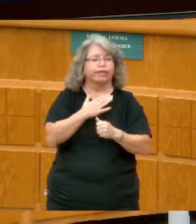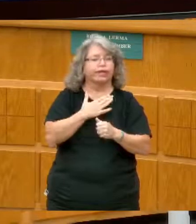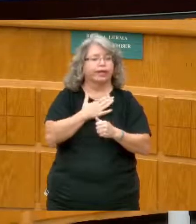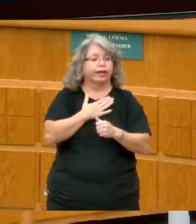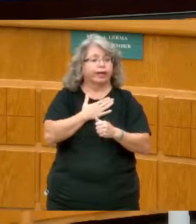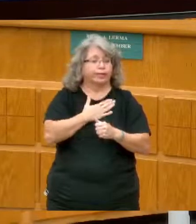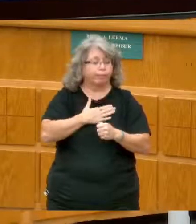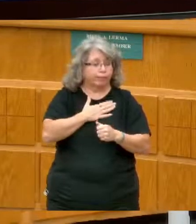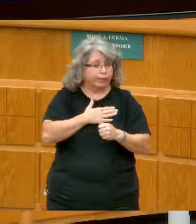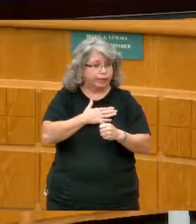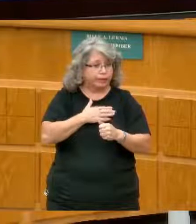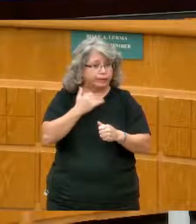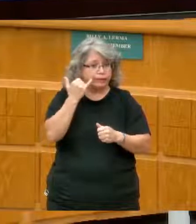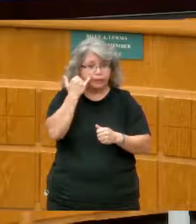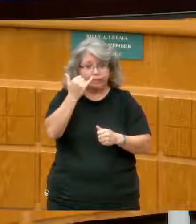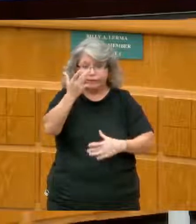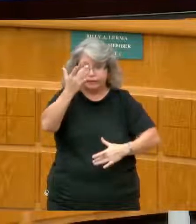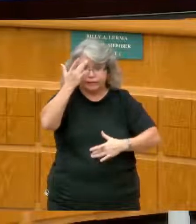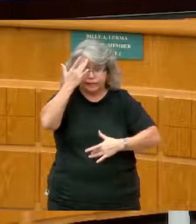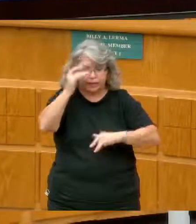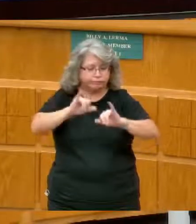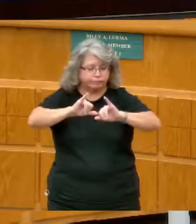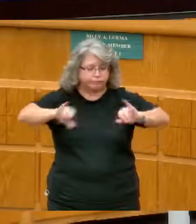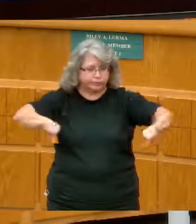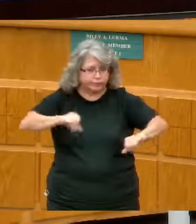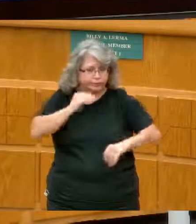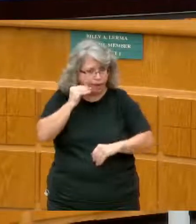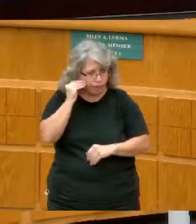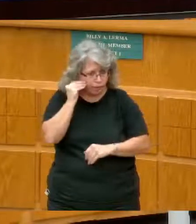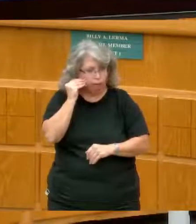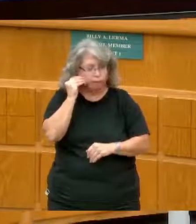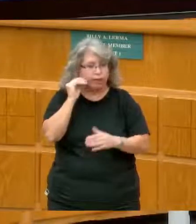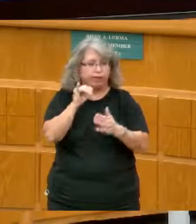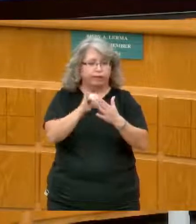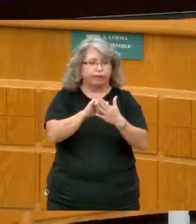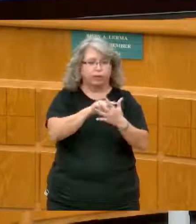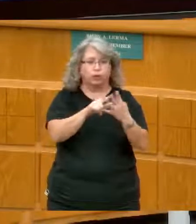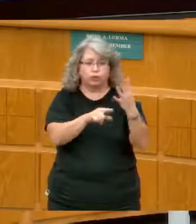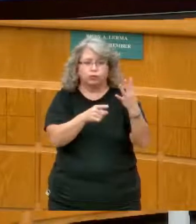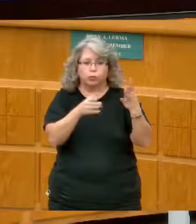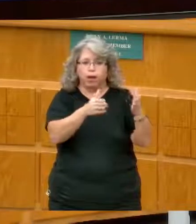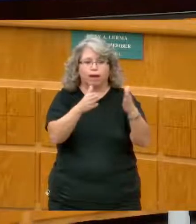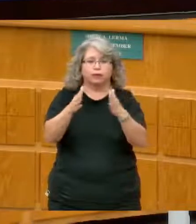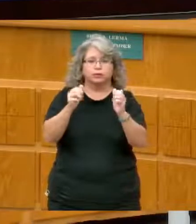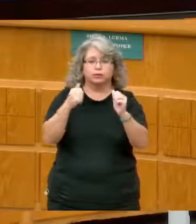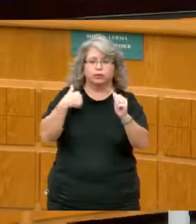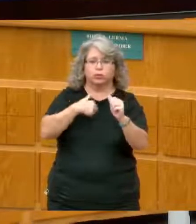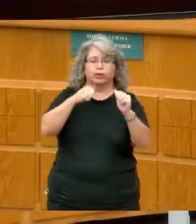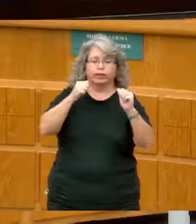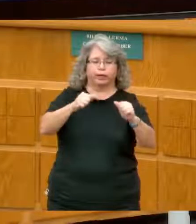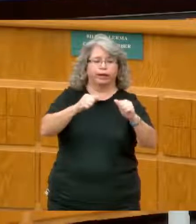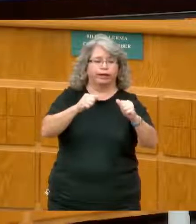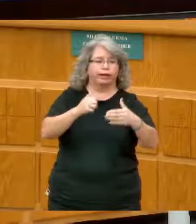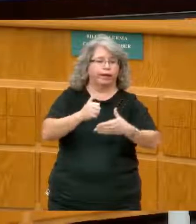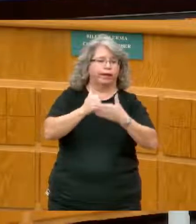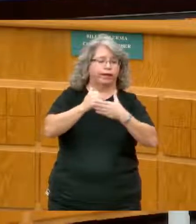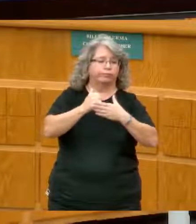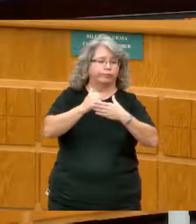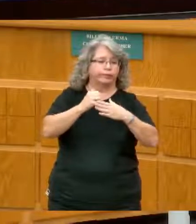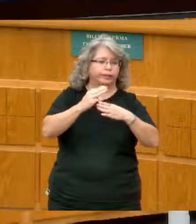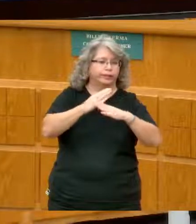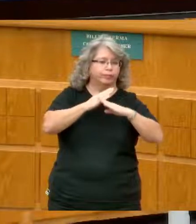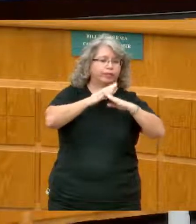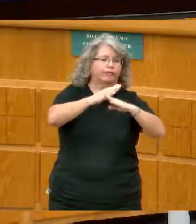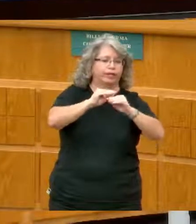you're sick. And as these are all effective ways to combat the virus from spreading. Anything that you can do to help